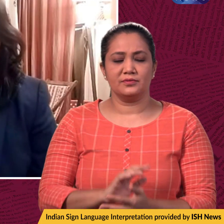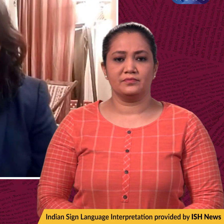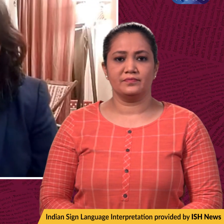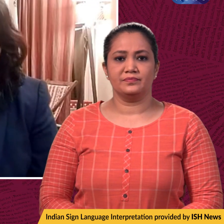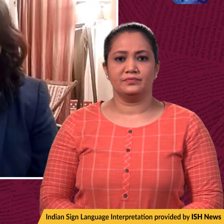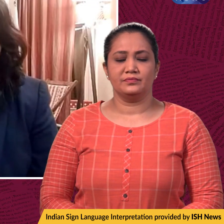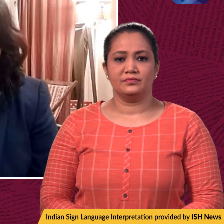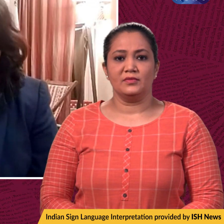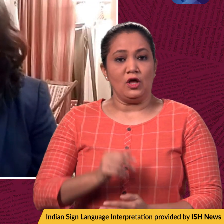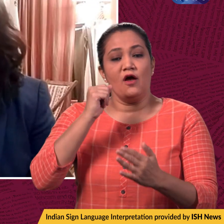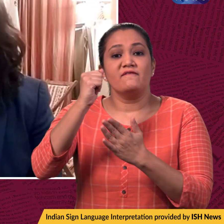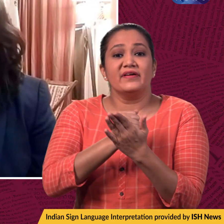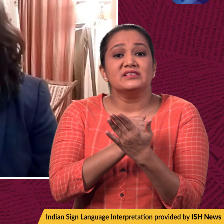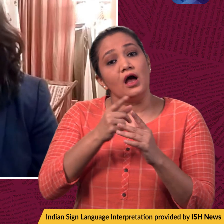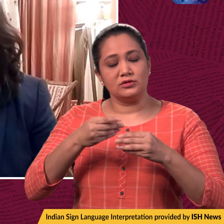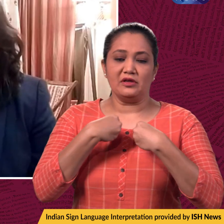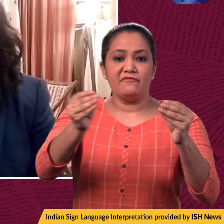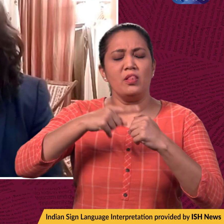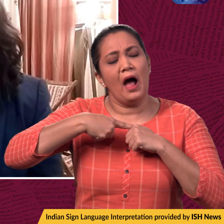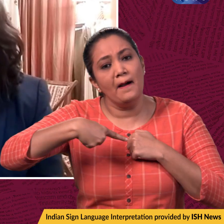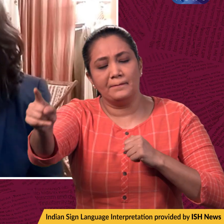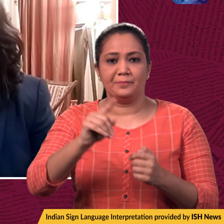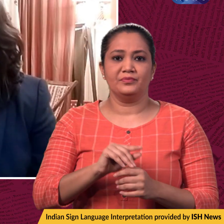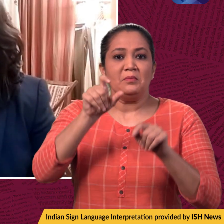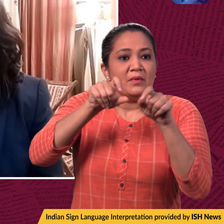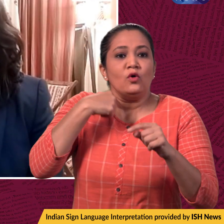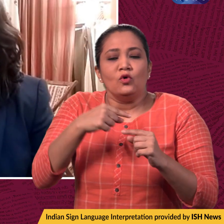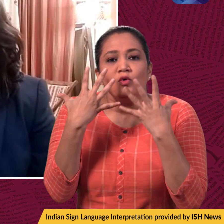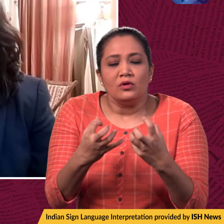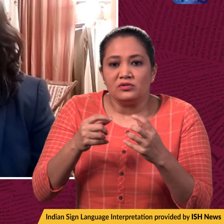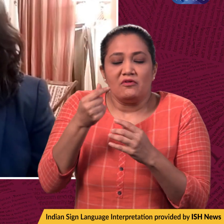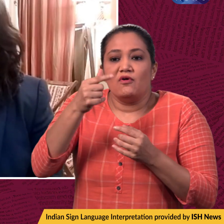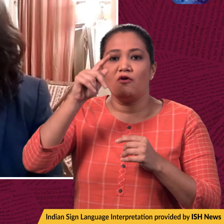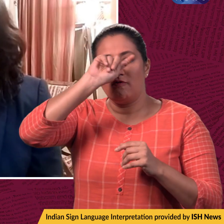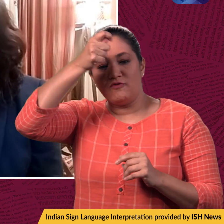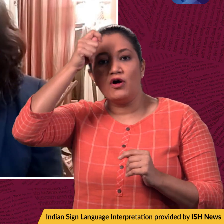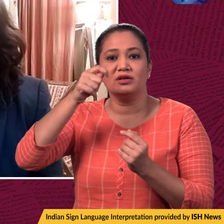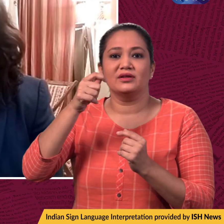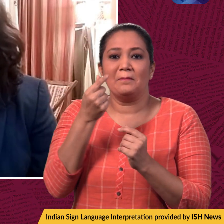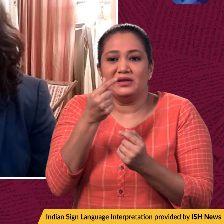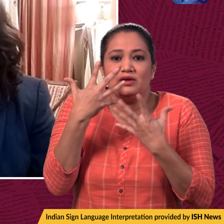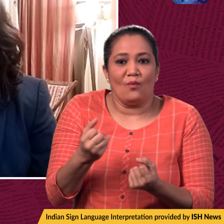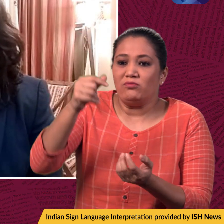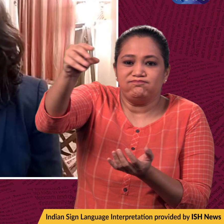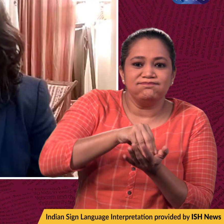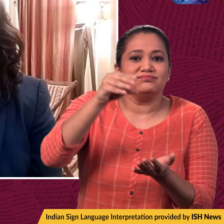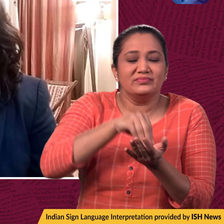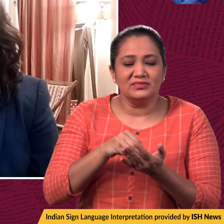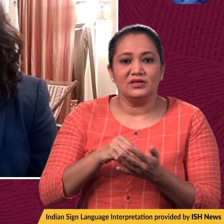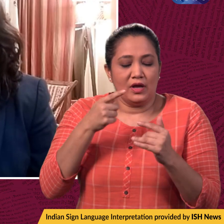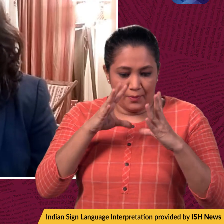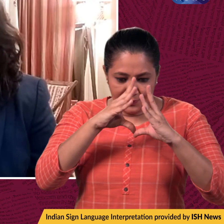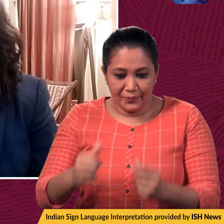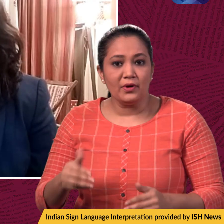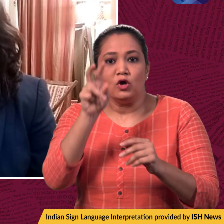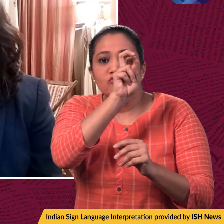sell long-term visas to attract desperately needed foreign currency after the island nation ran